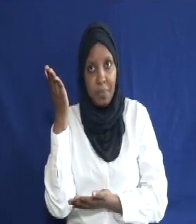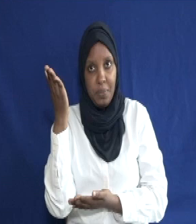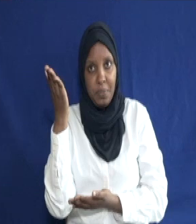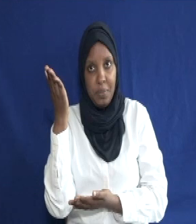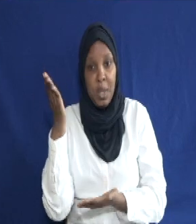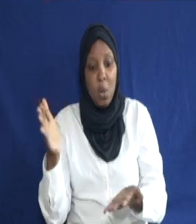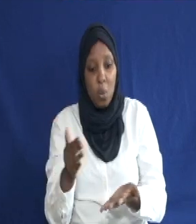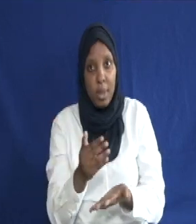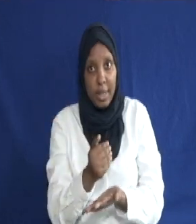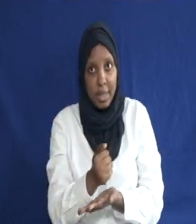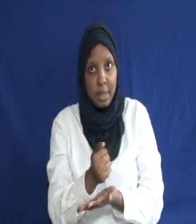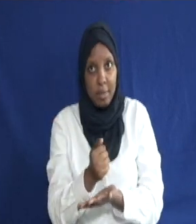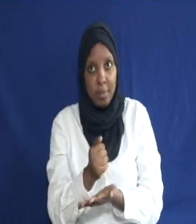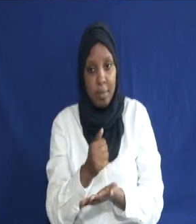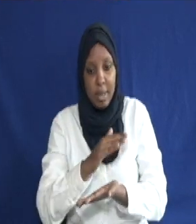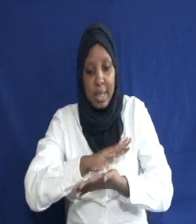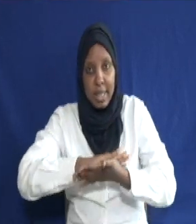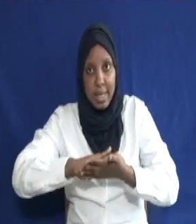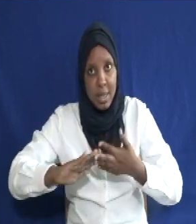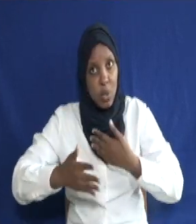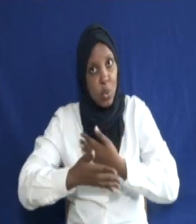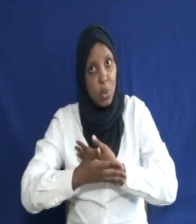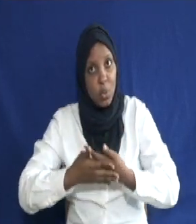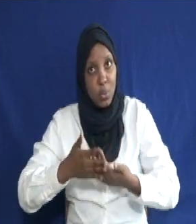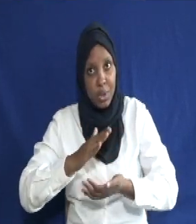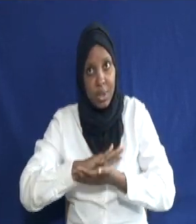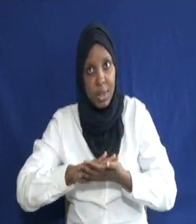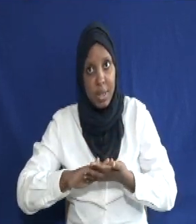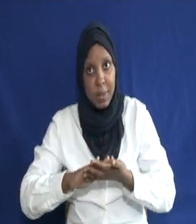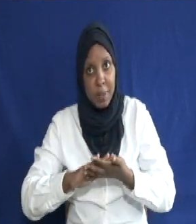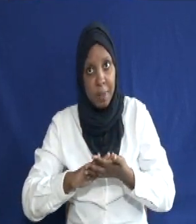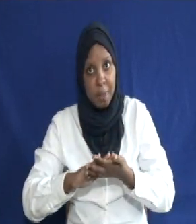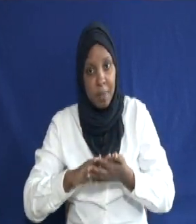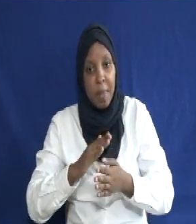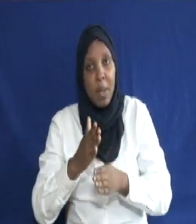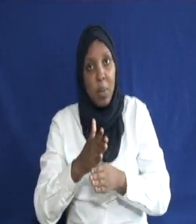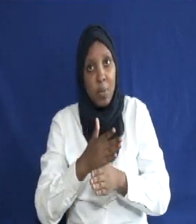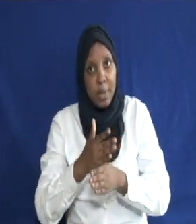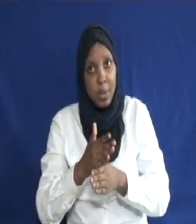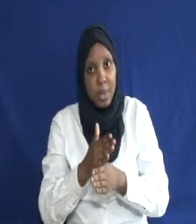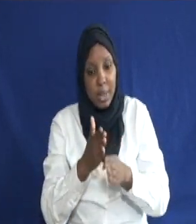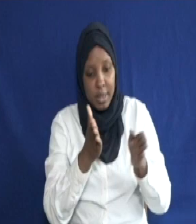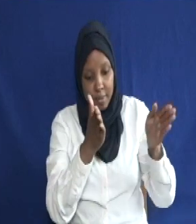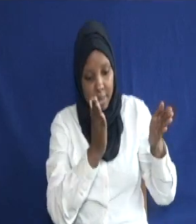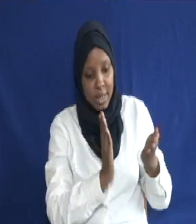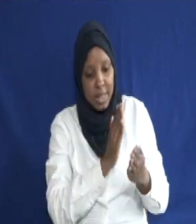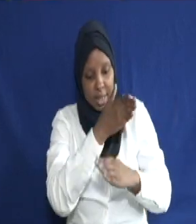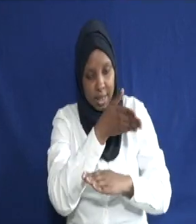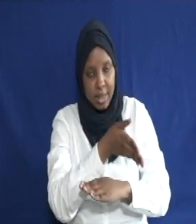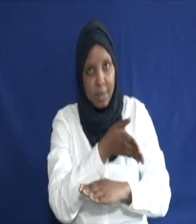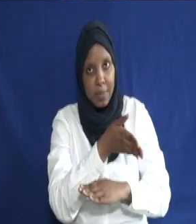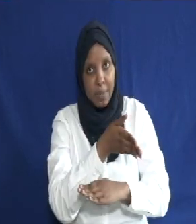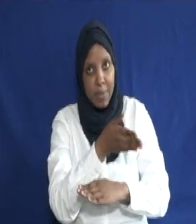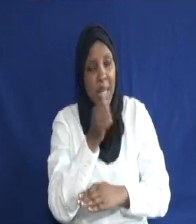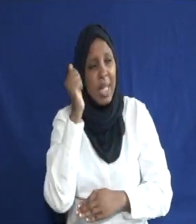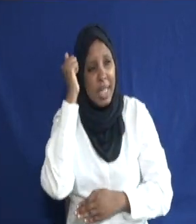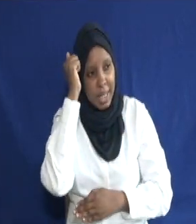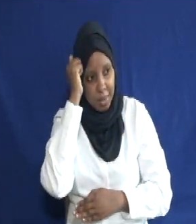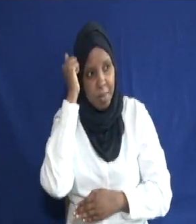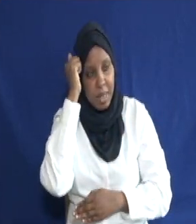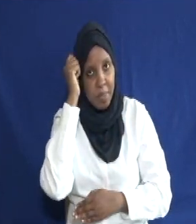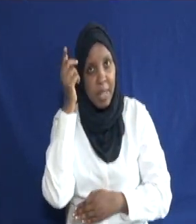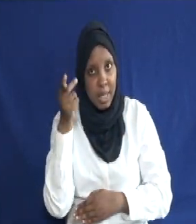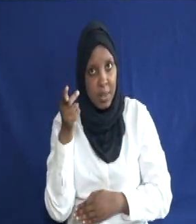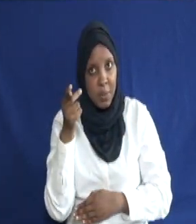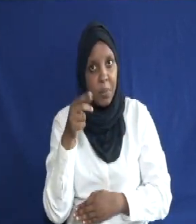same procedure, by multiplying 3 times 3 times 3. Remember